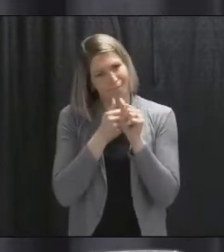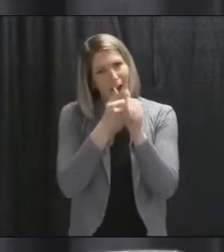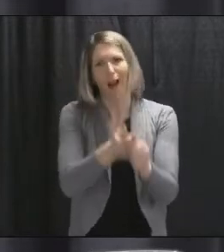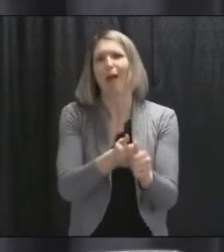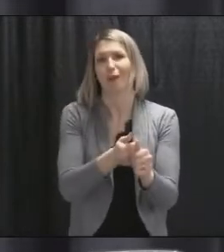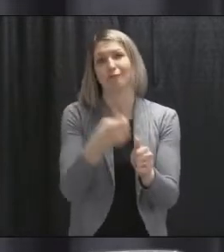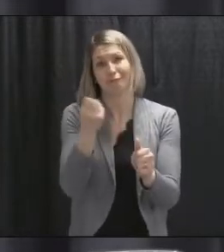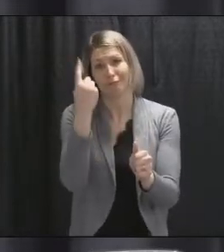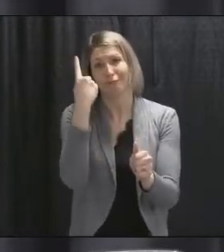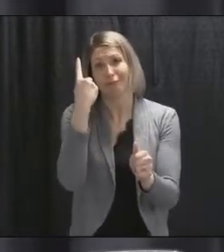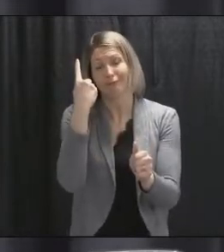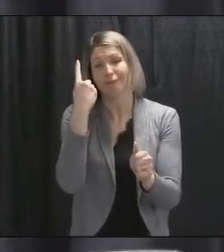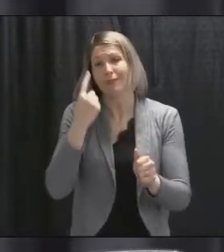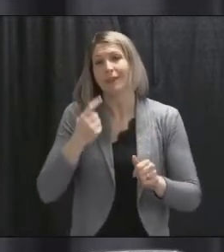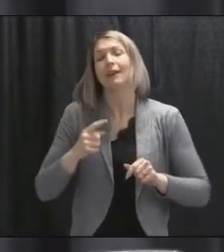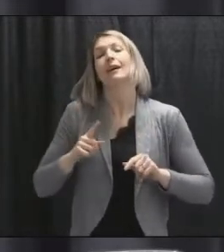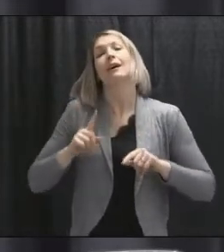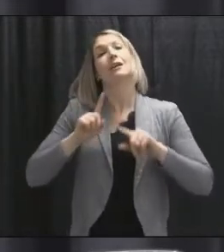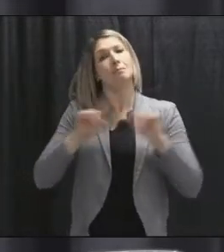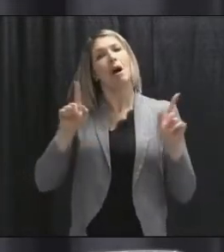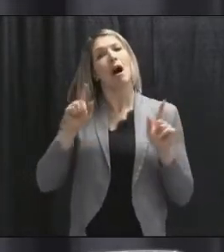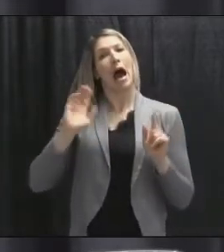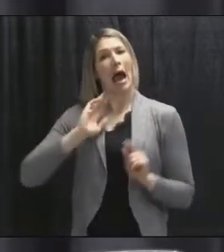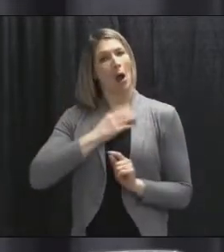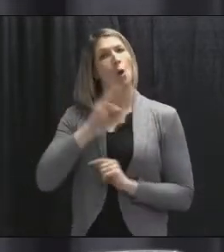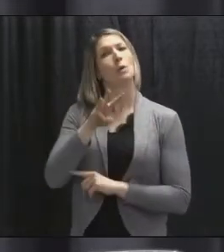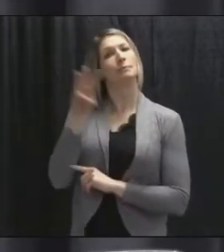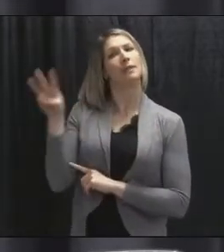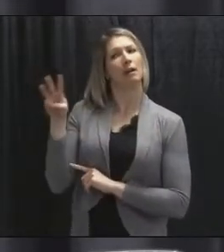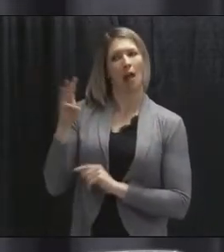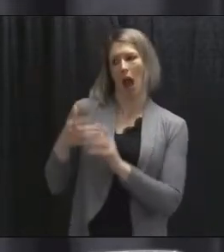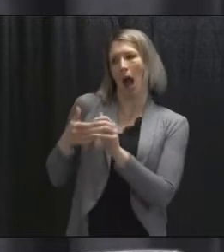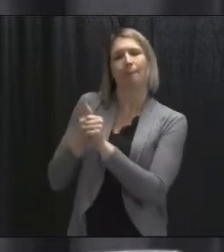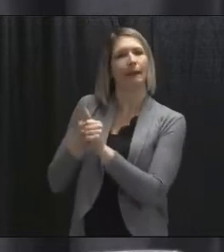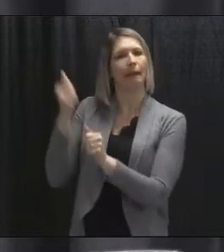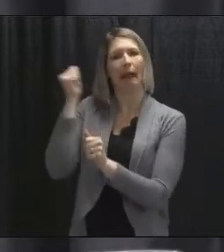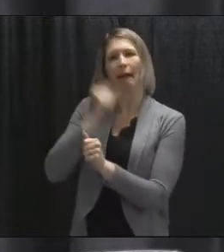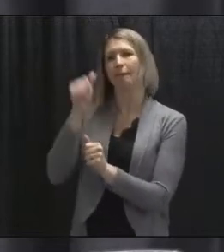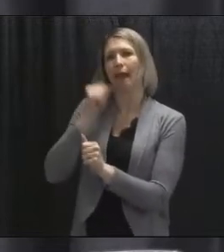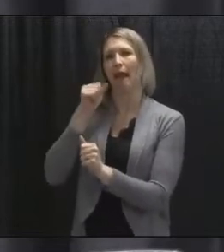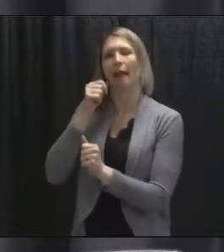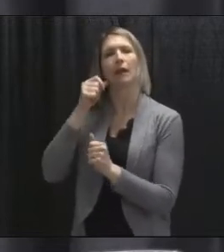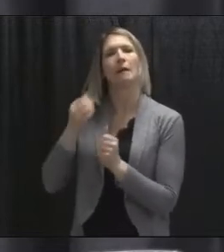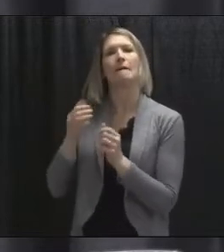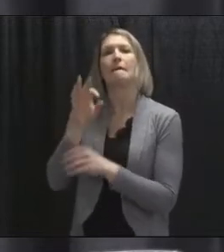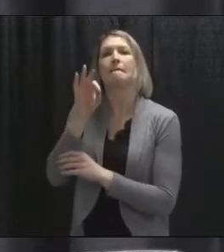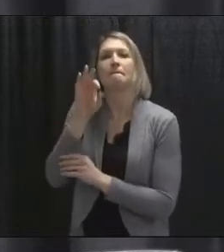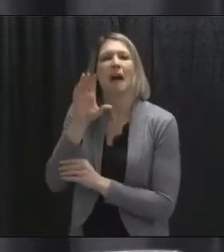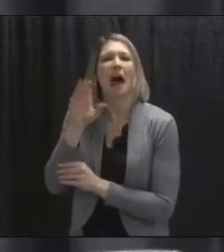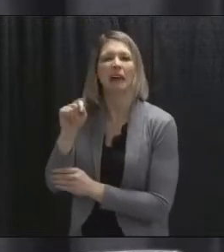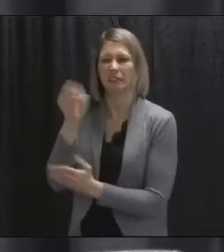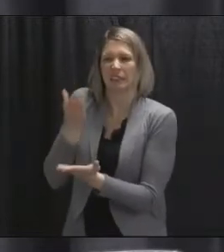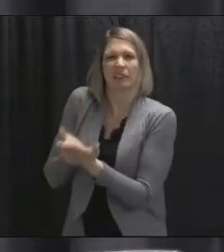facts and policies and orders that are updated literally as they're made. The definition now